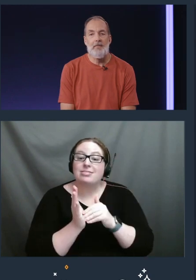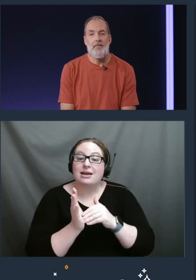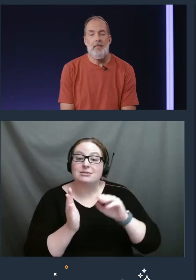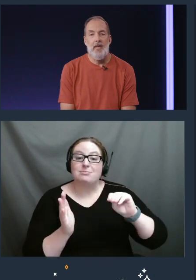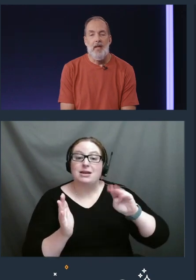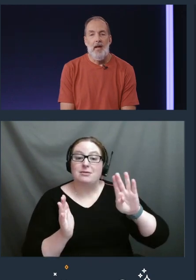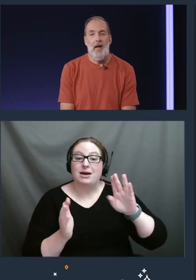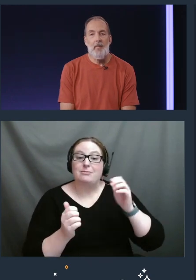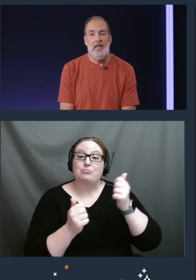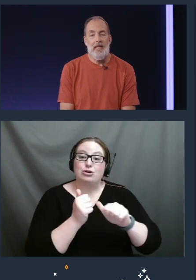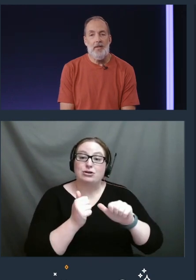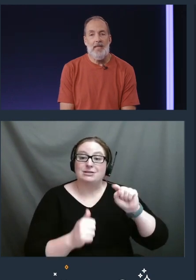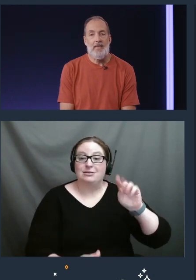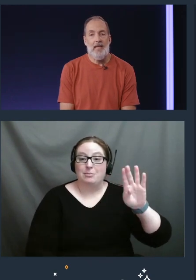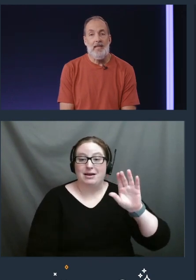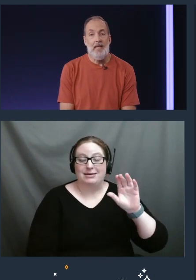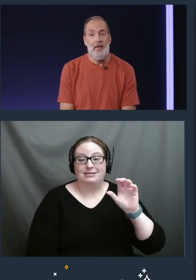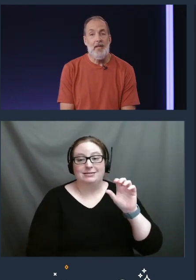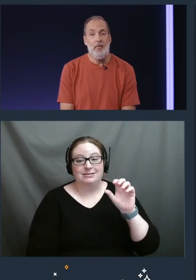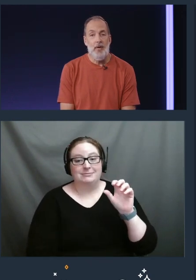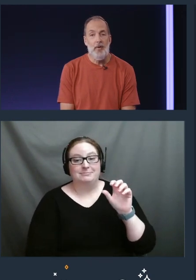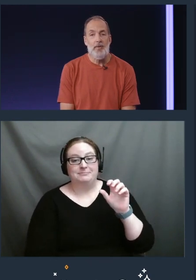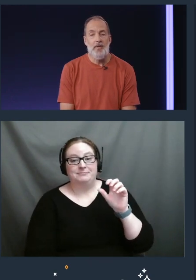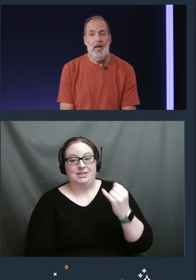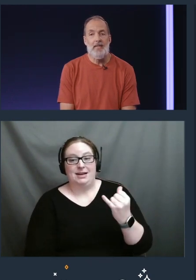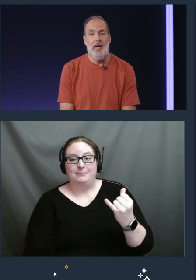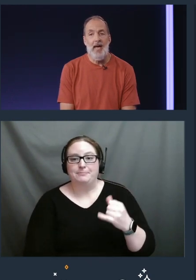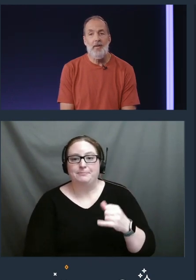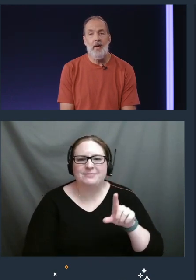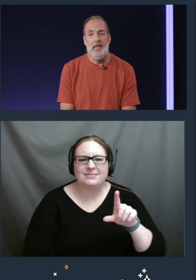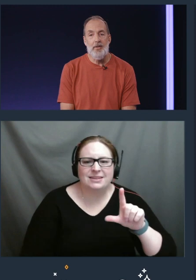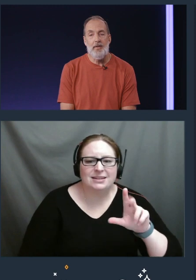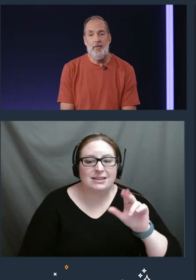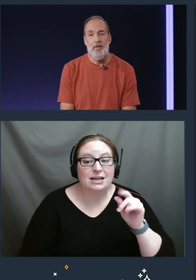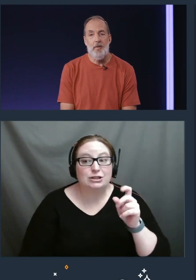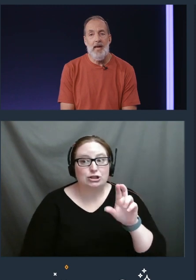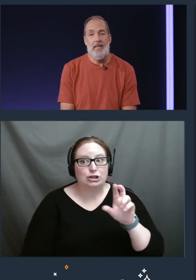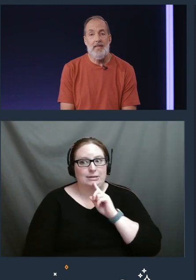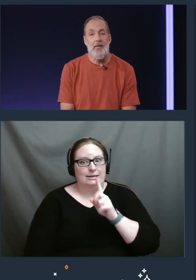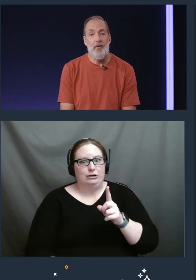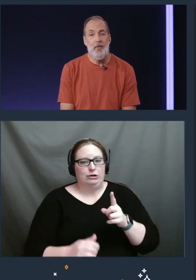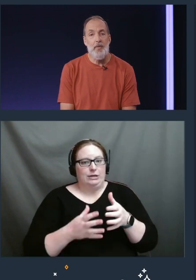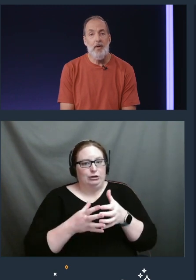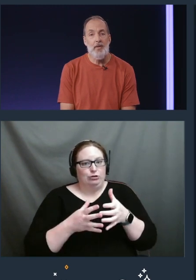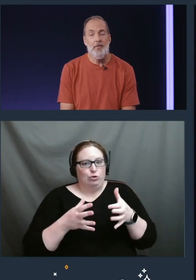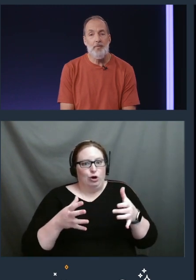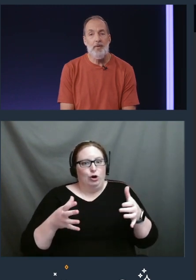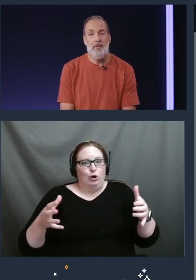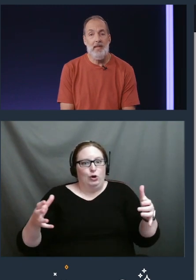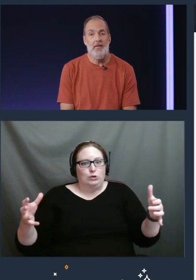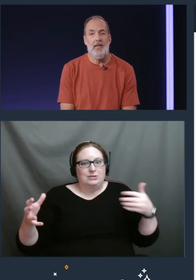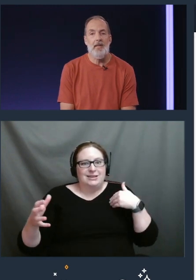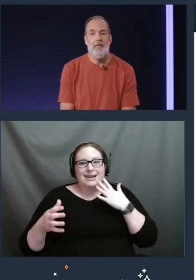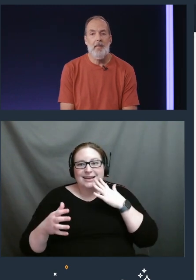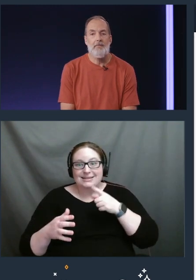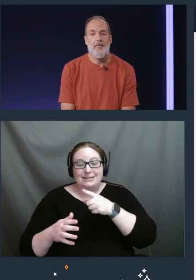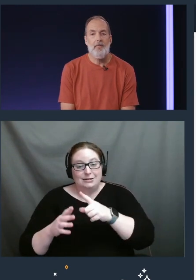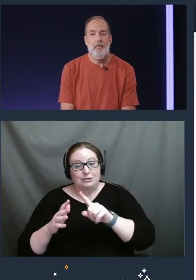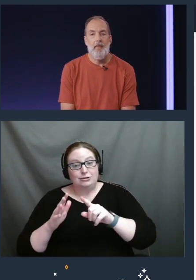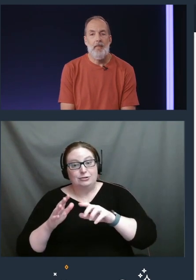today. Lustre linearly grows. So as you add additional storage capacity, the throughput also grows